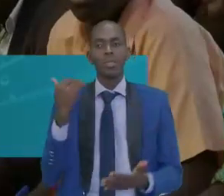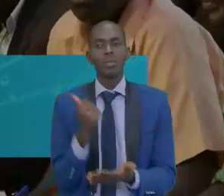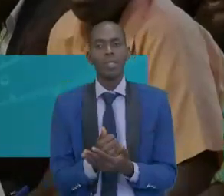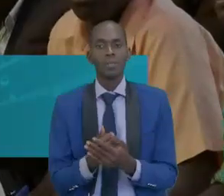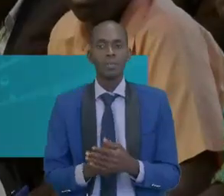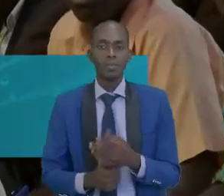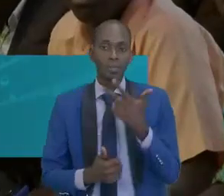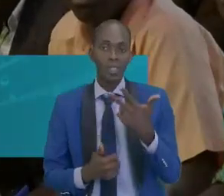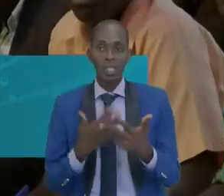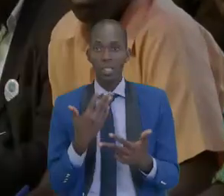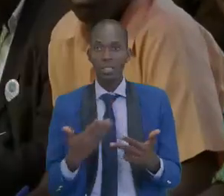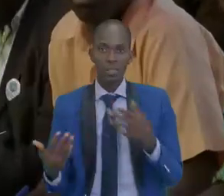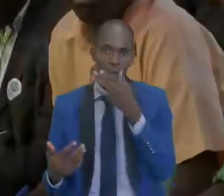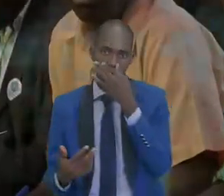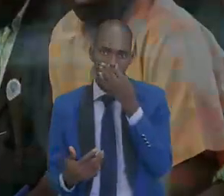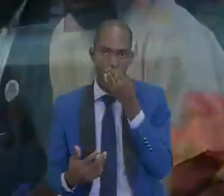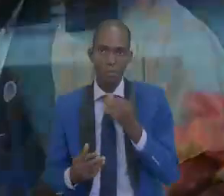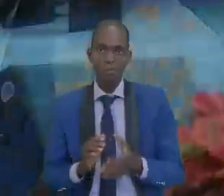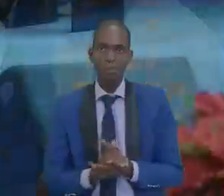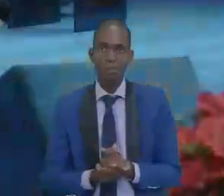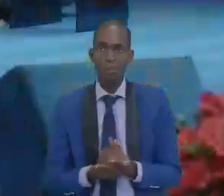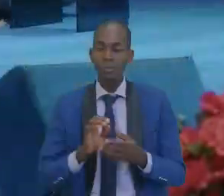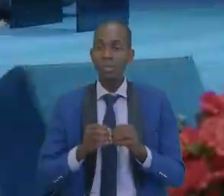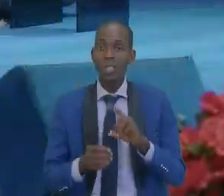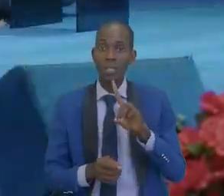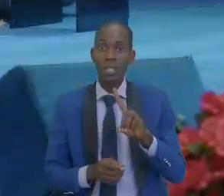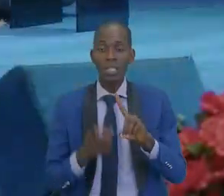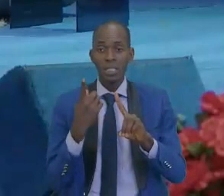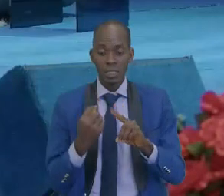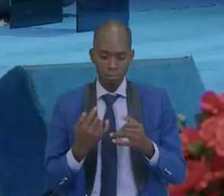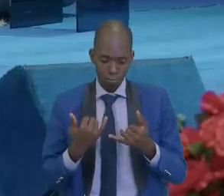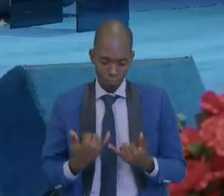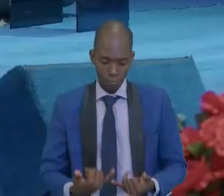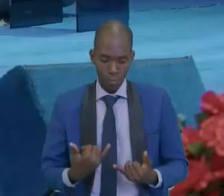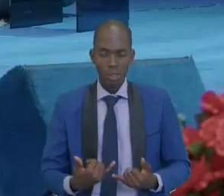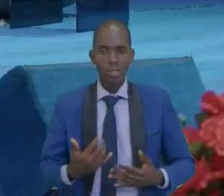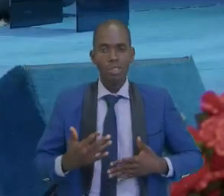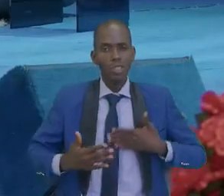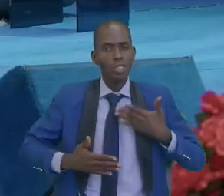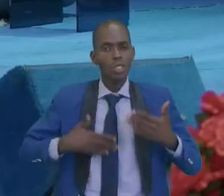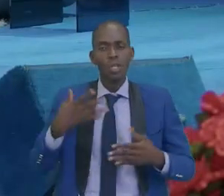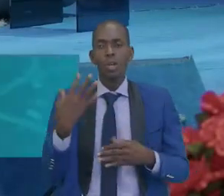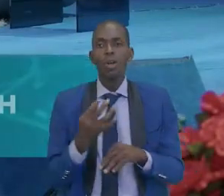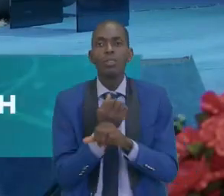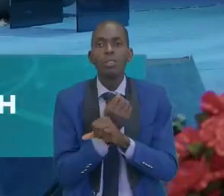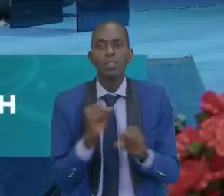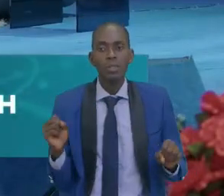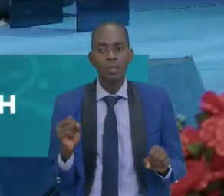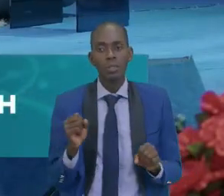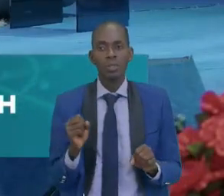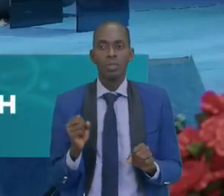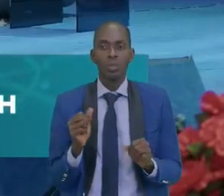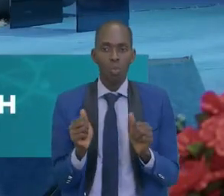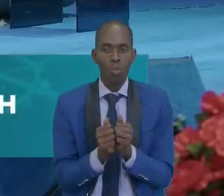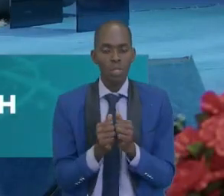we're looking at. Number one, the present joy of salvation or righteousness.